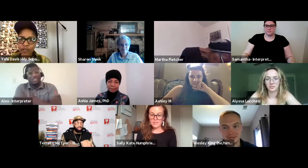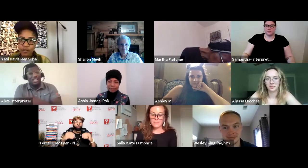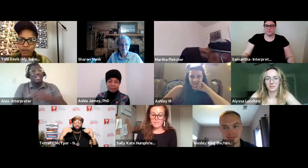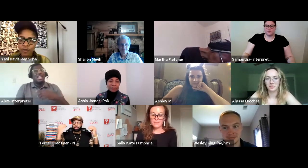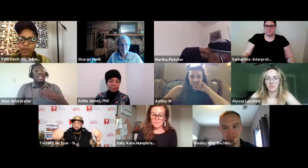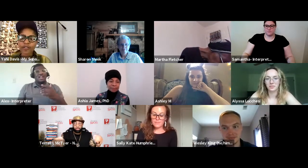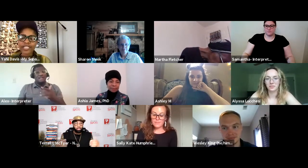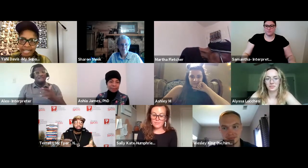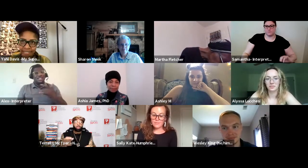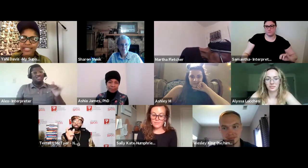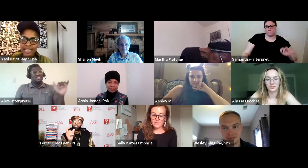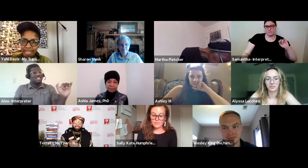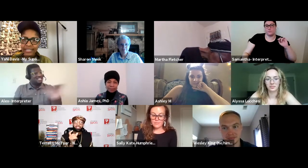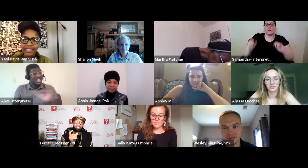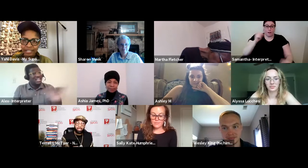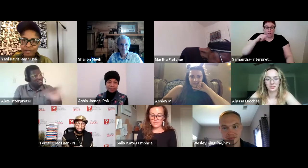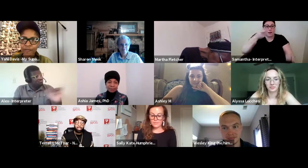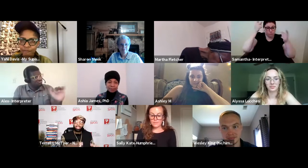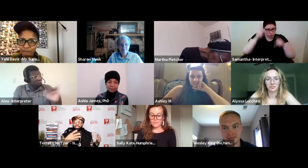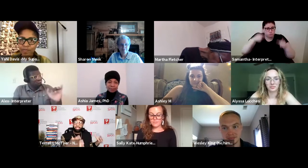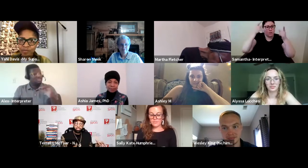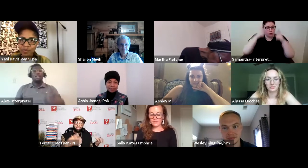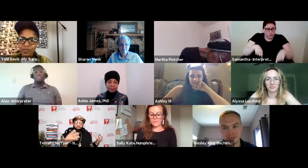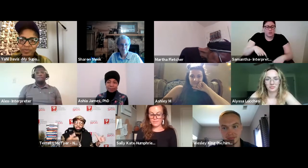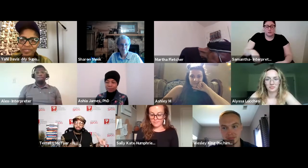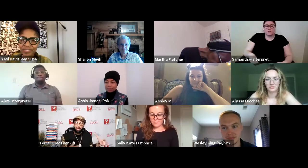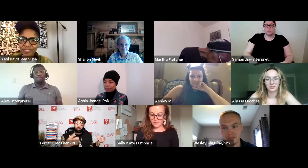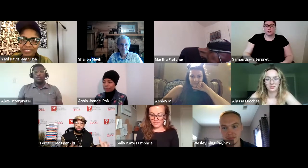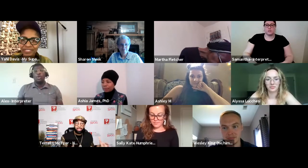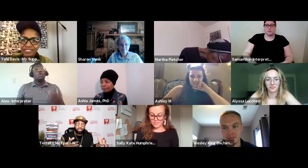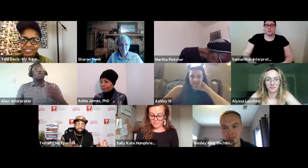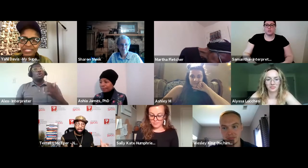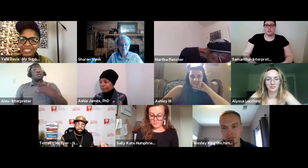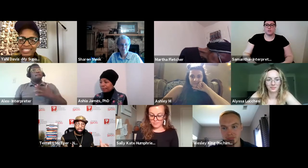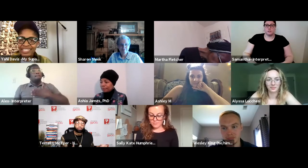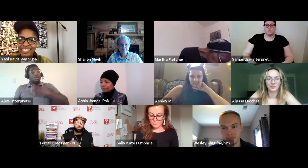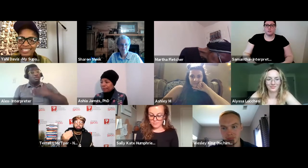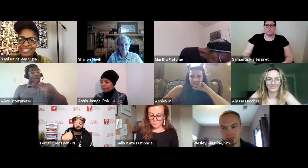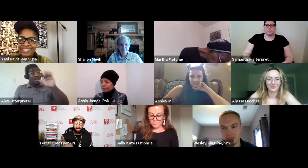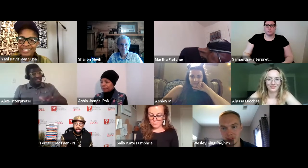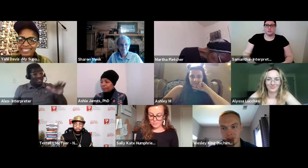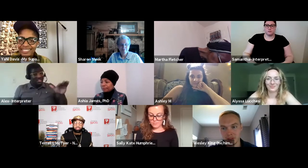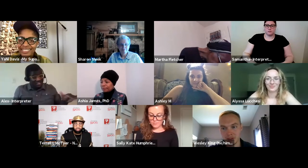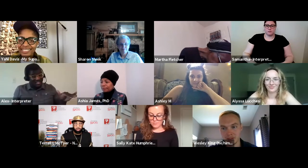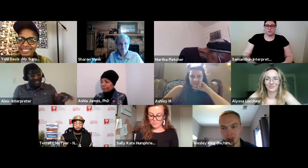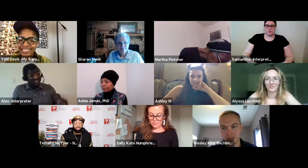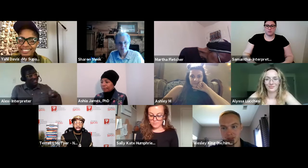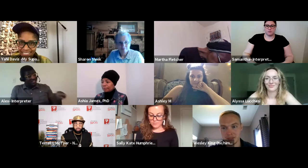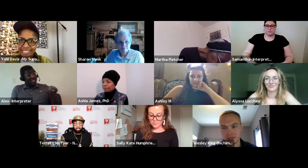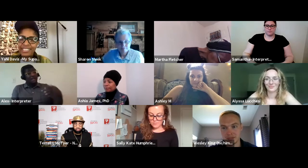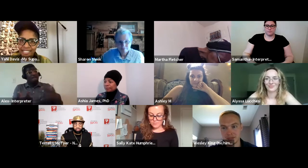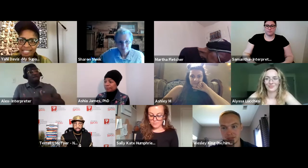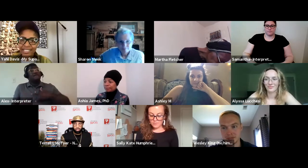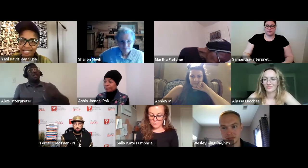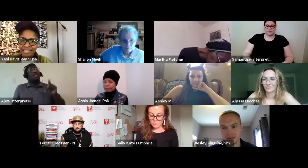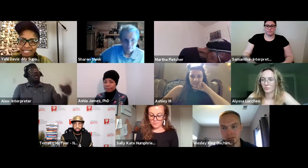the choreography, they're doing things, Yes. which says Yes. to me that this generation, maybe more than any other, is very primed to learn